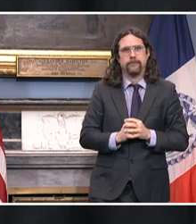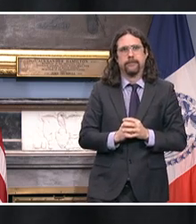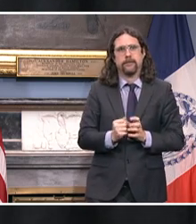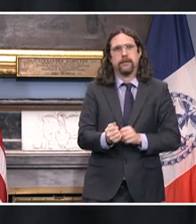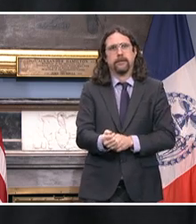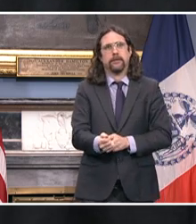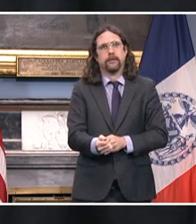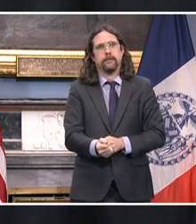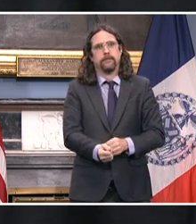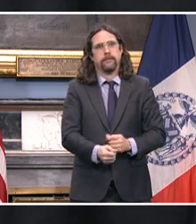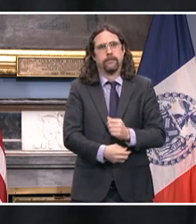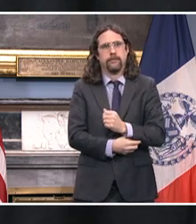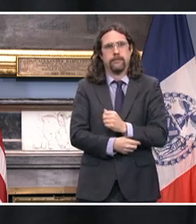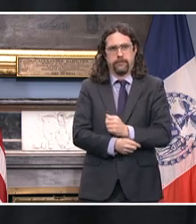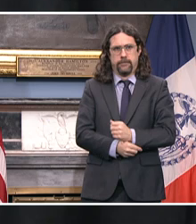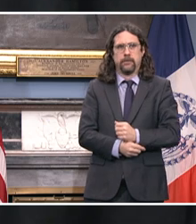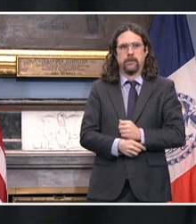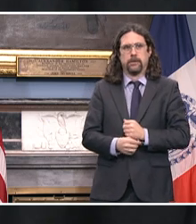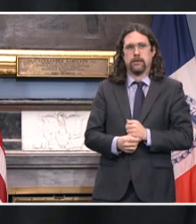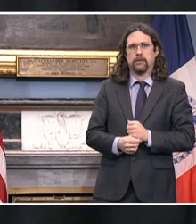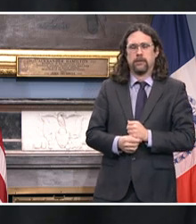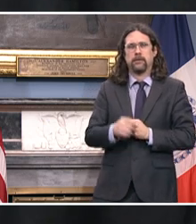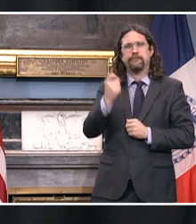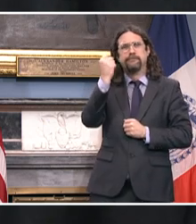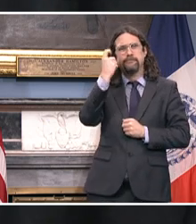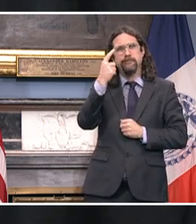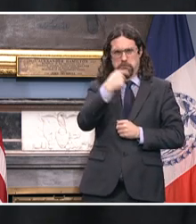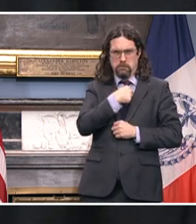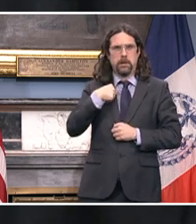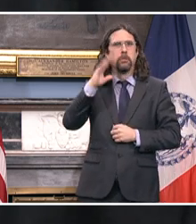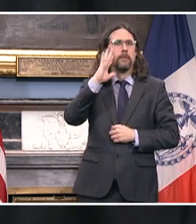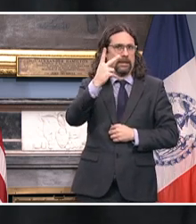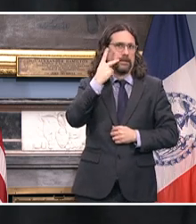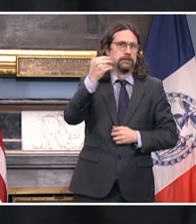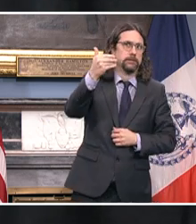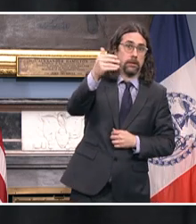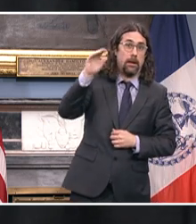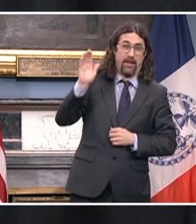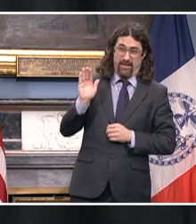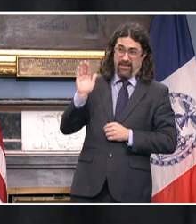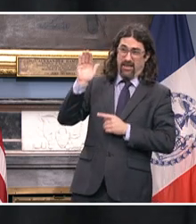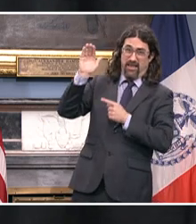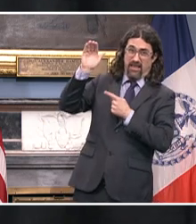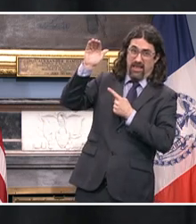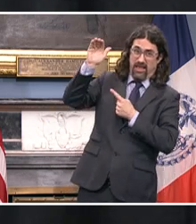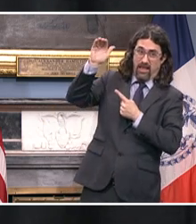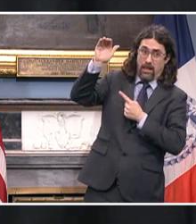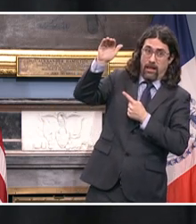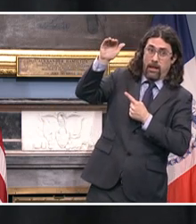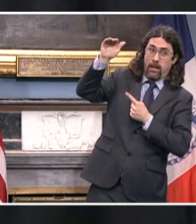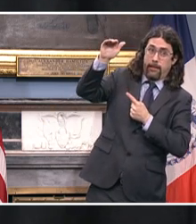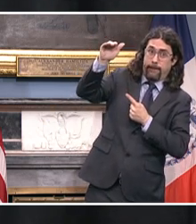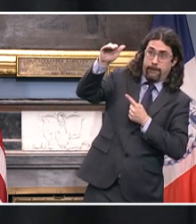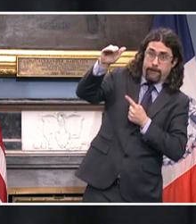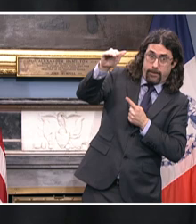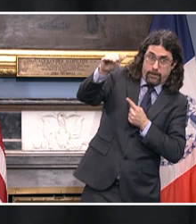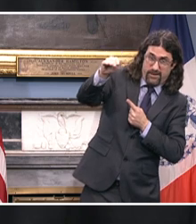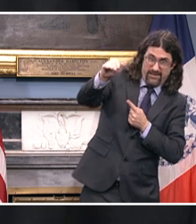for medical, will be turned into quarantine and isolation facilities to help people